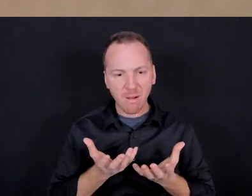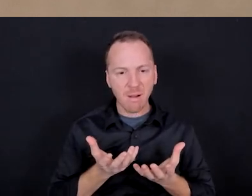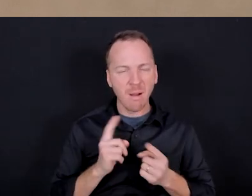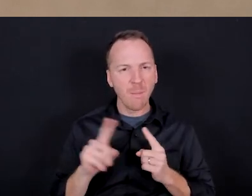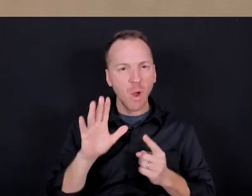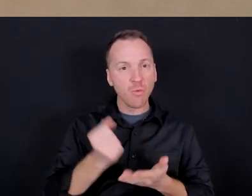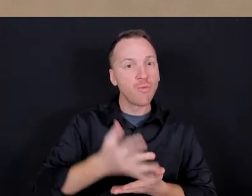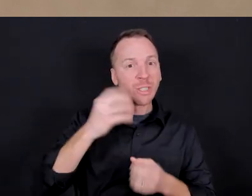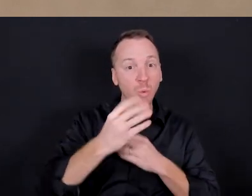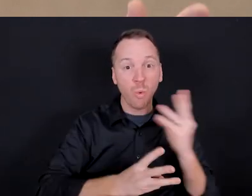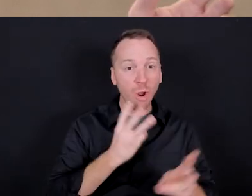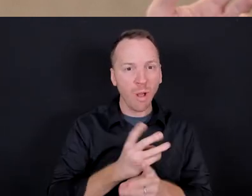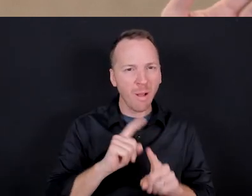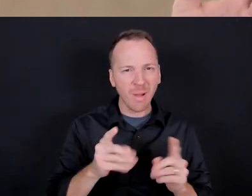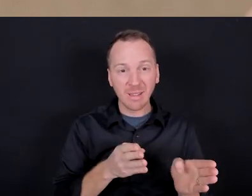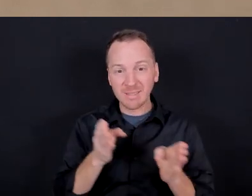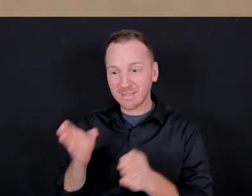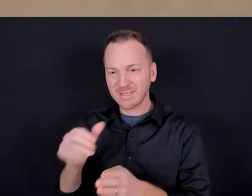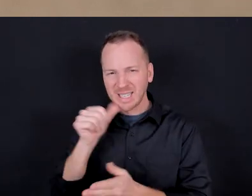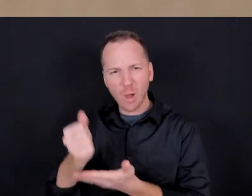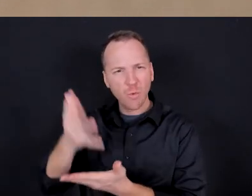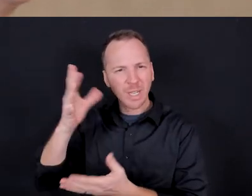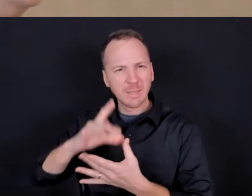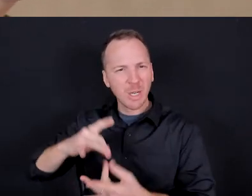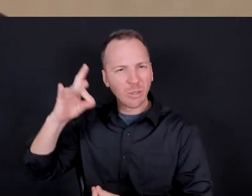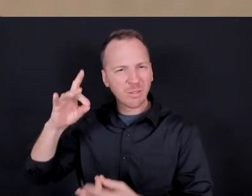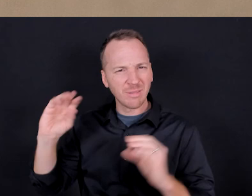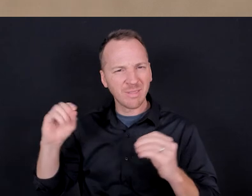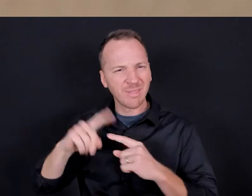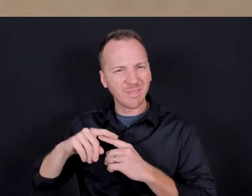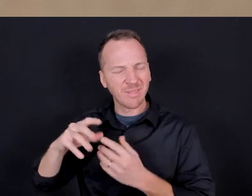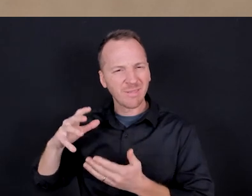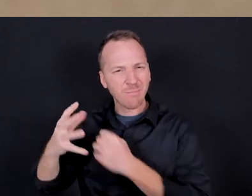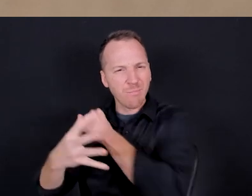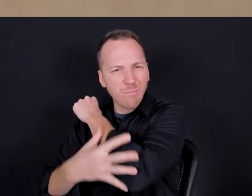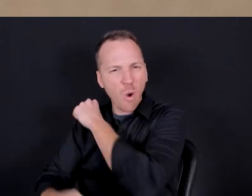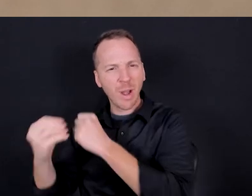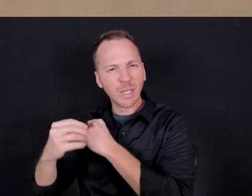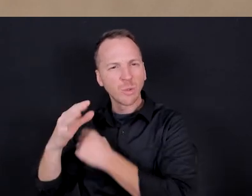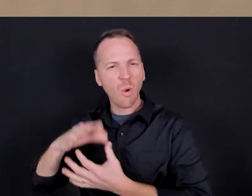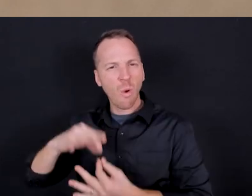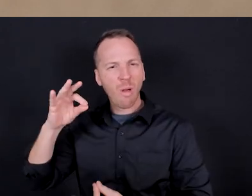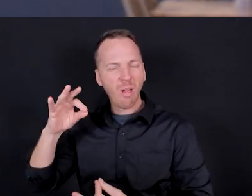and you're rich in that way and you're not rich spiritually in your soul?